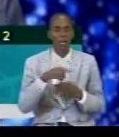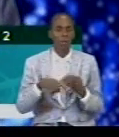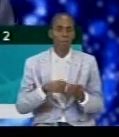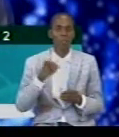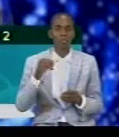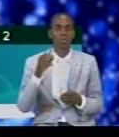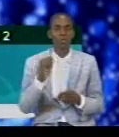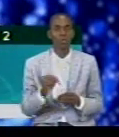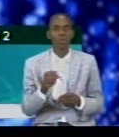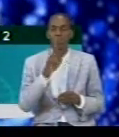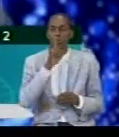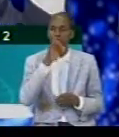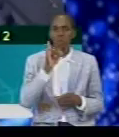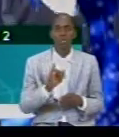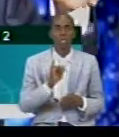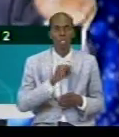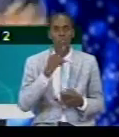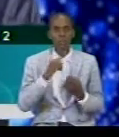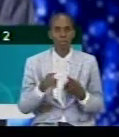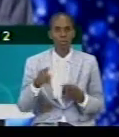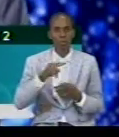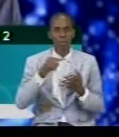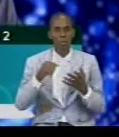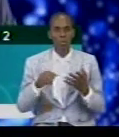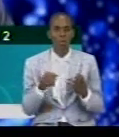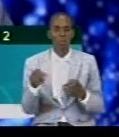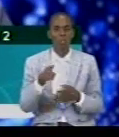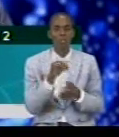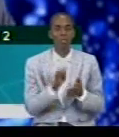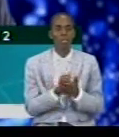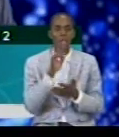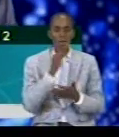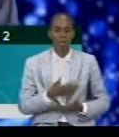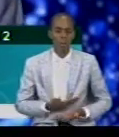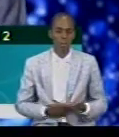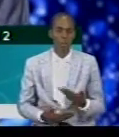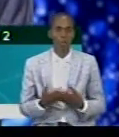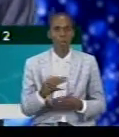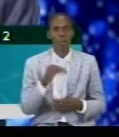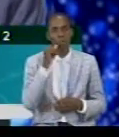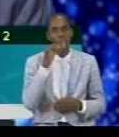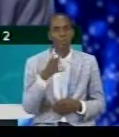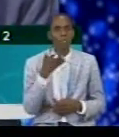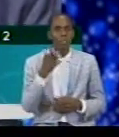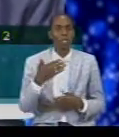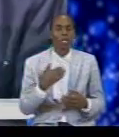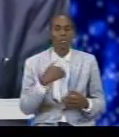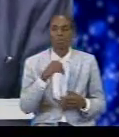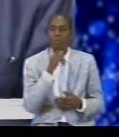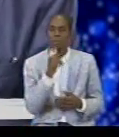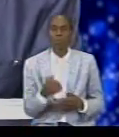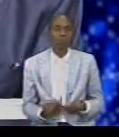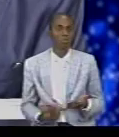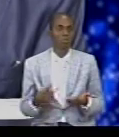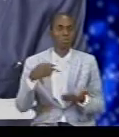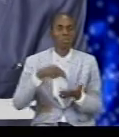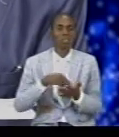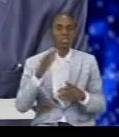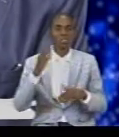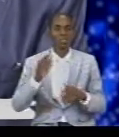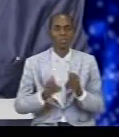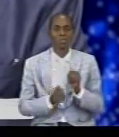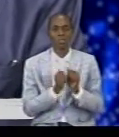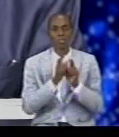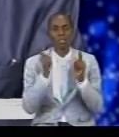Verily I say unto you, among them that are born of women, there are no reason a greater than John the